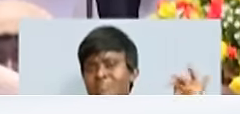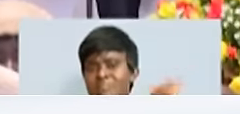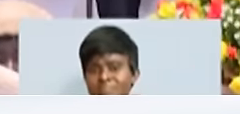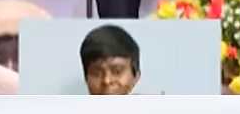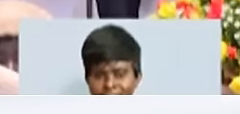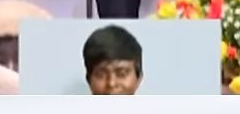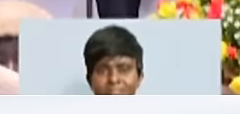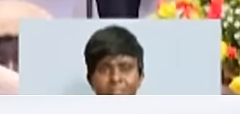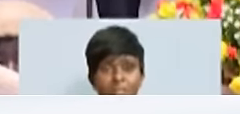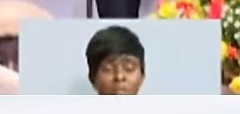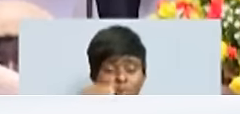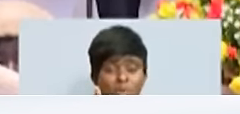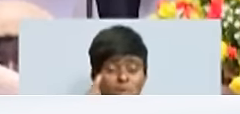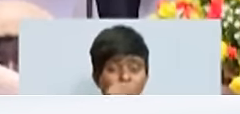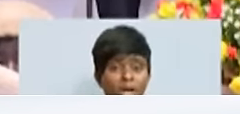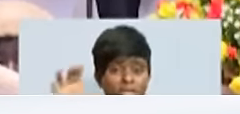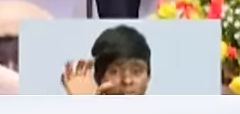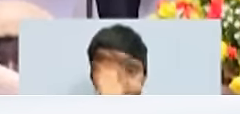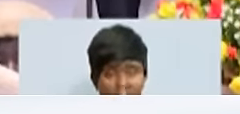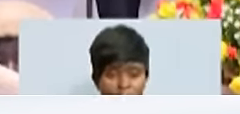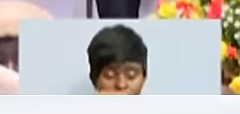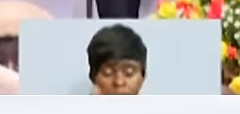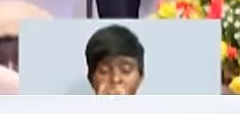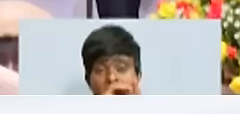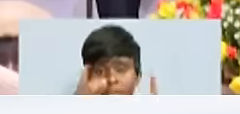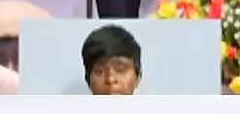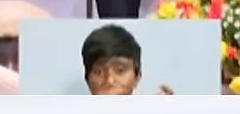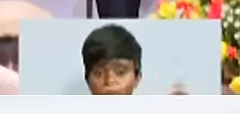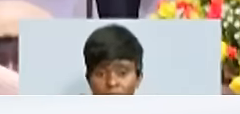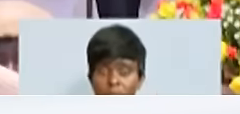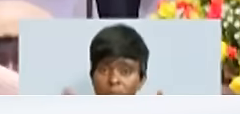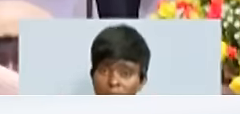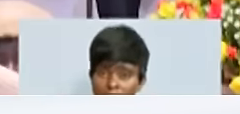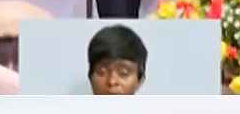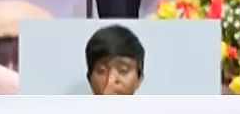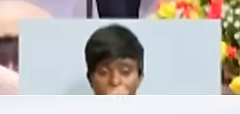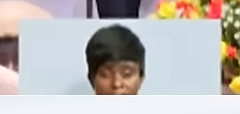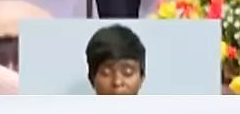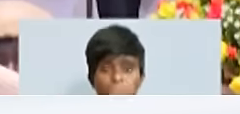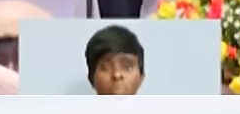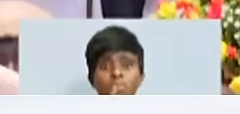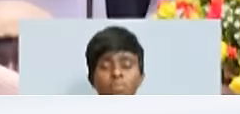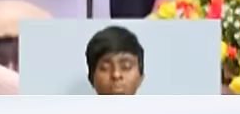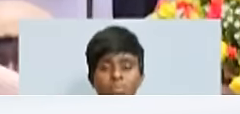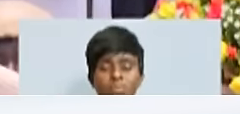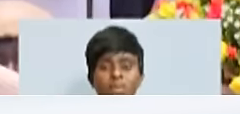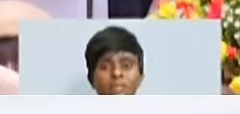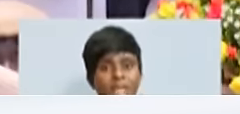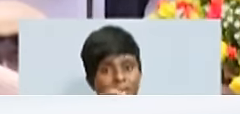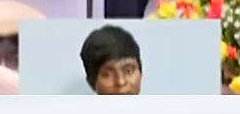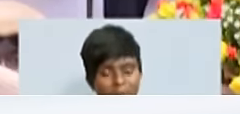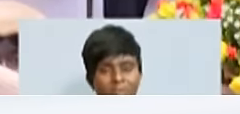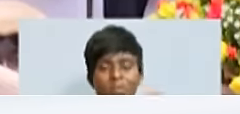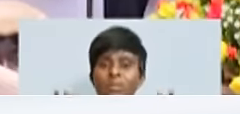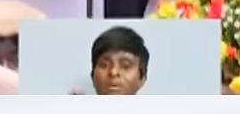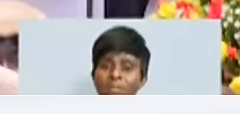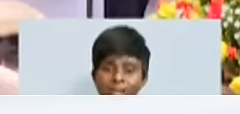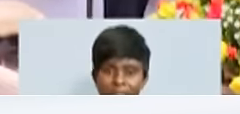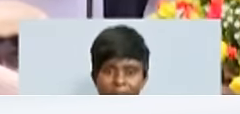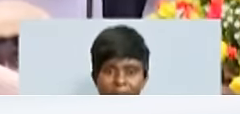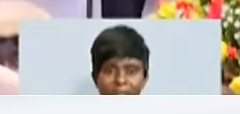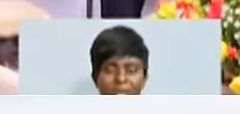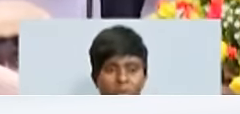Now, all provinces, all districts, all constituencies receive equal amounts.